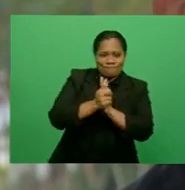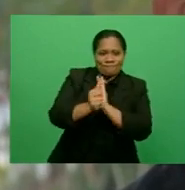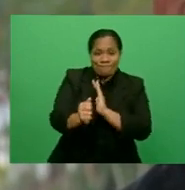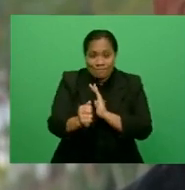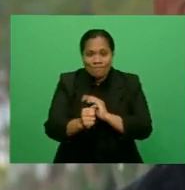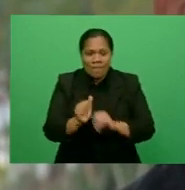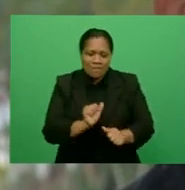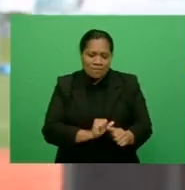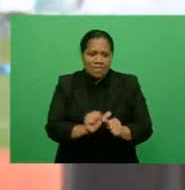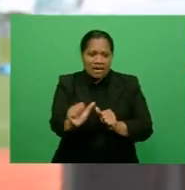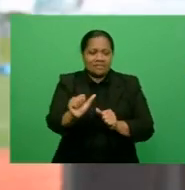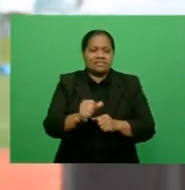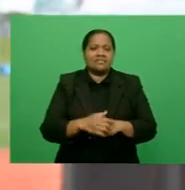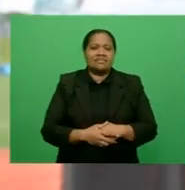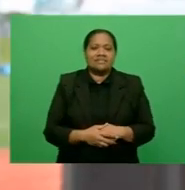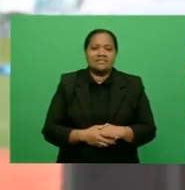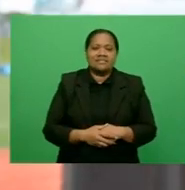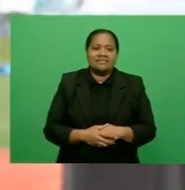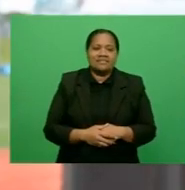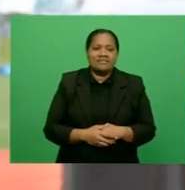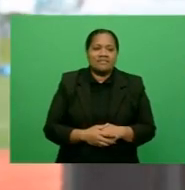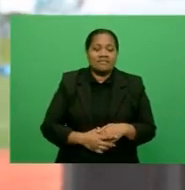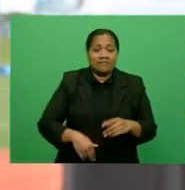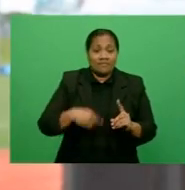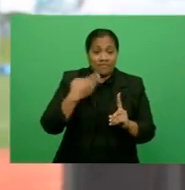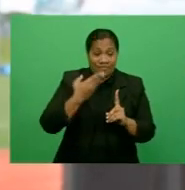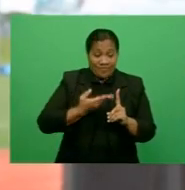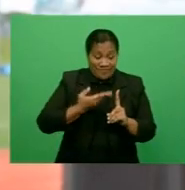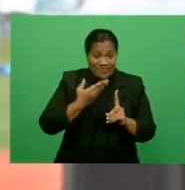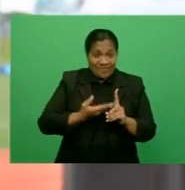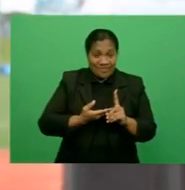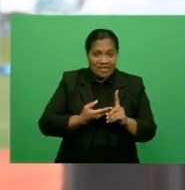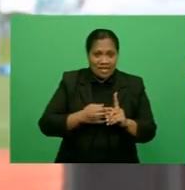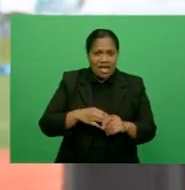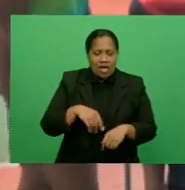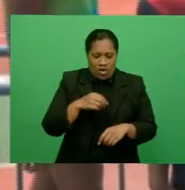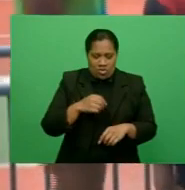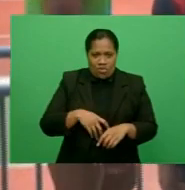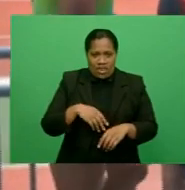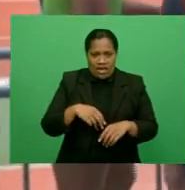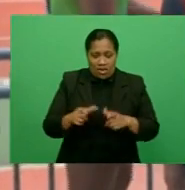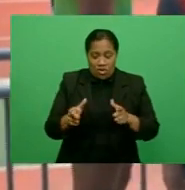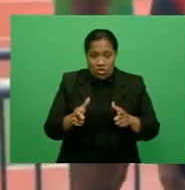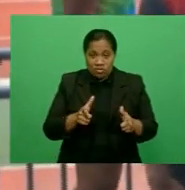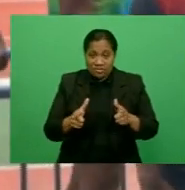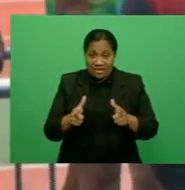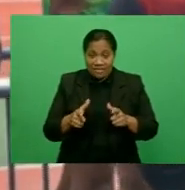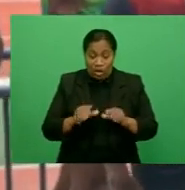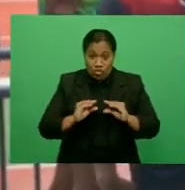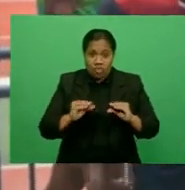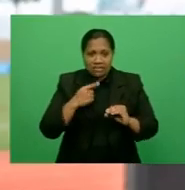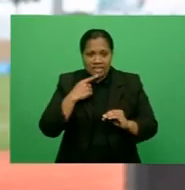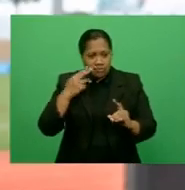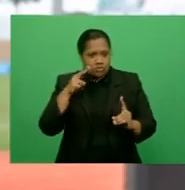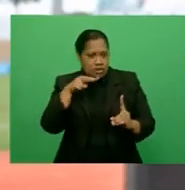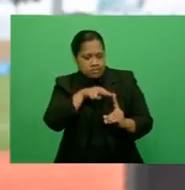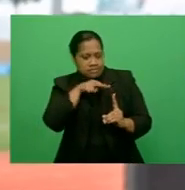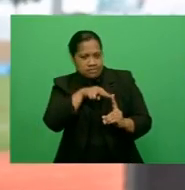in domestic tournament. One of the players, Beiber, will keep an eye on is Police Blue playmaker Levi Ikenikwanda.